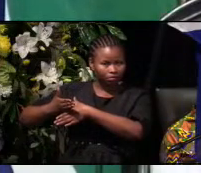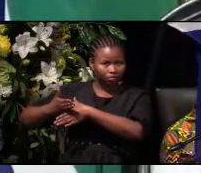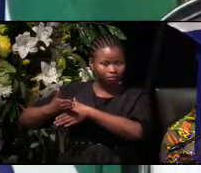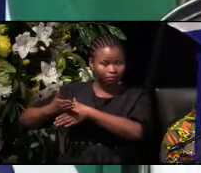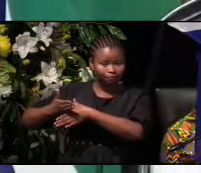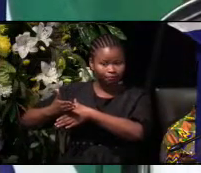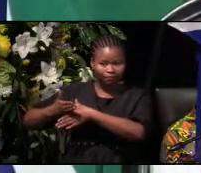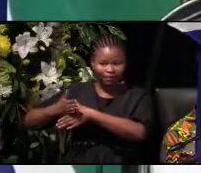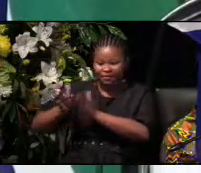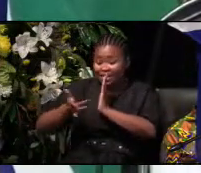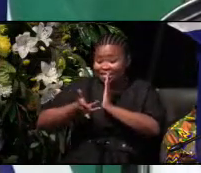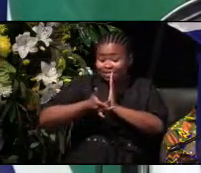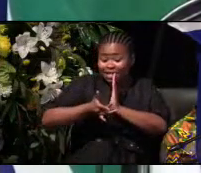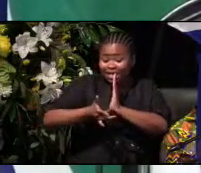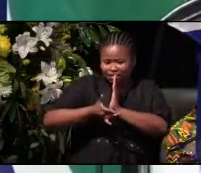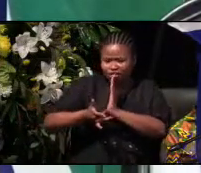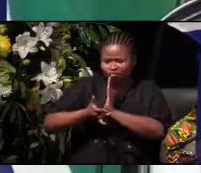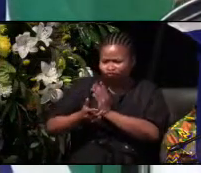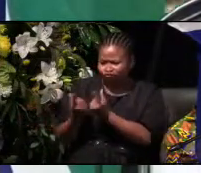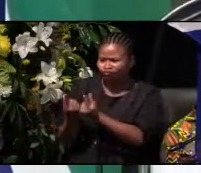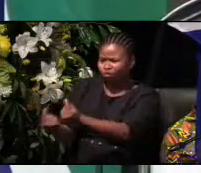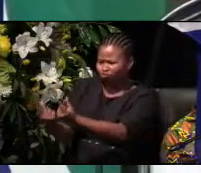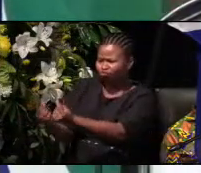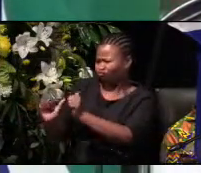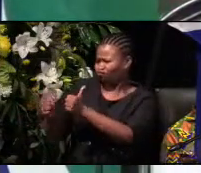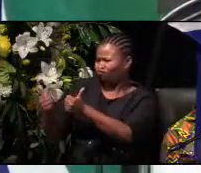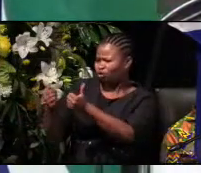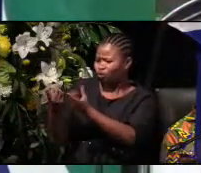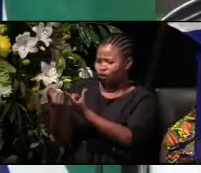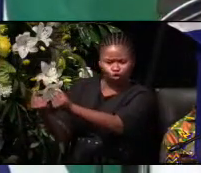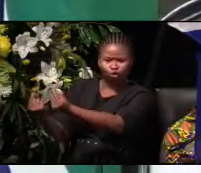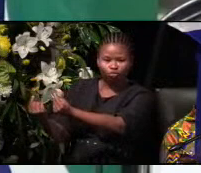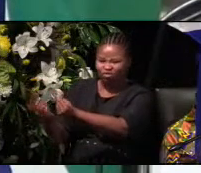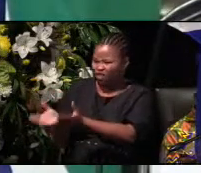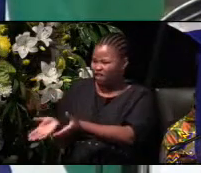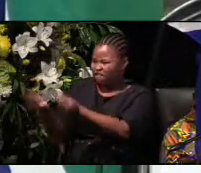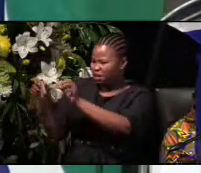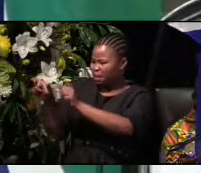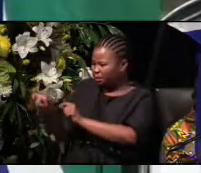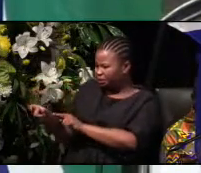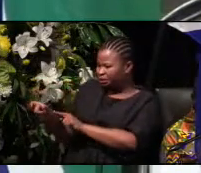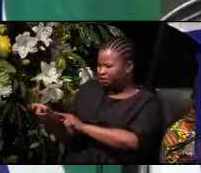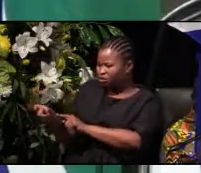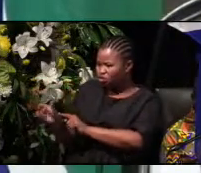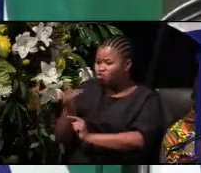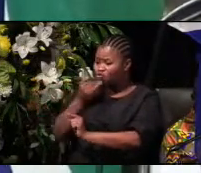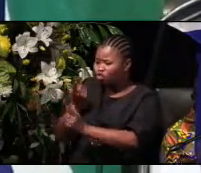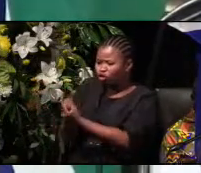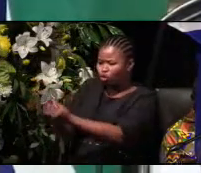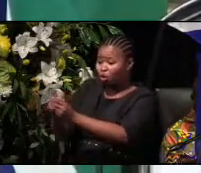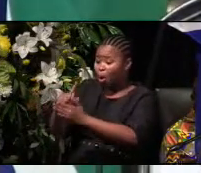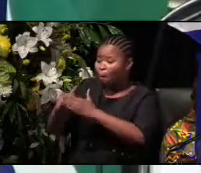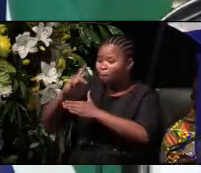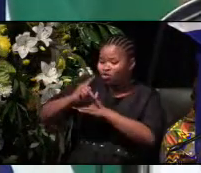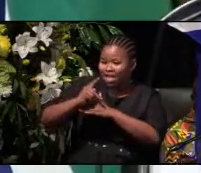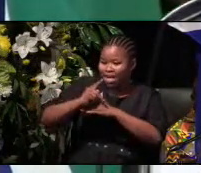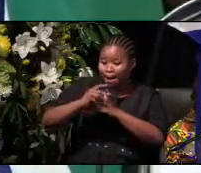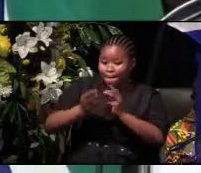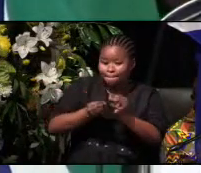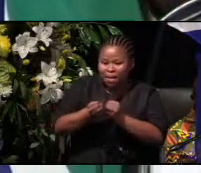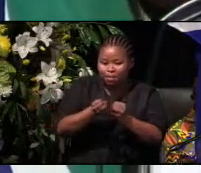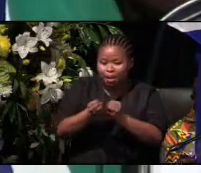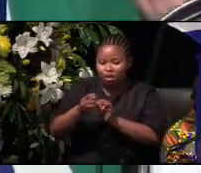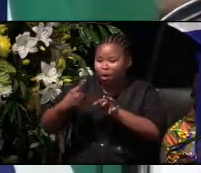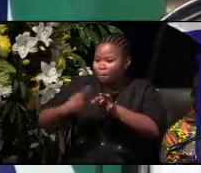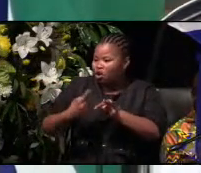and they are technically competent for what they are doing you don't find the person who is doing project management but